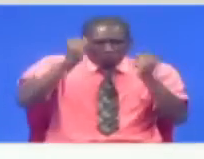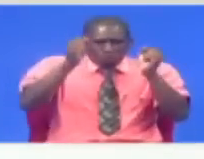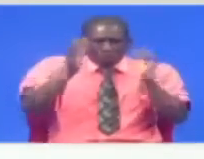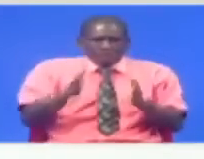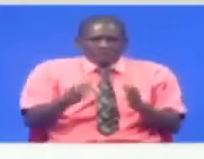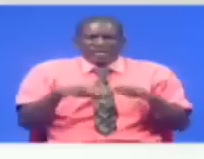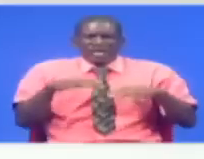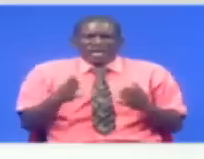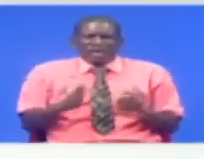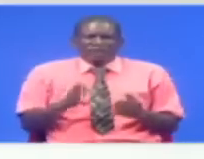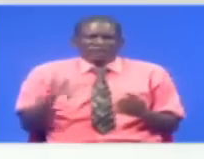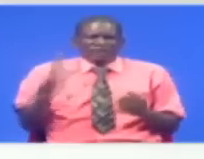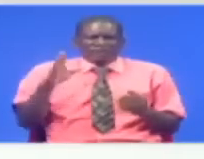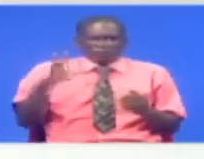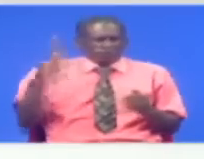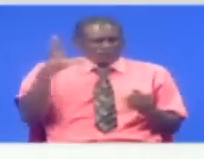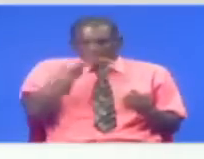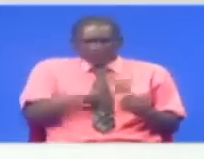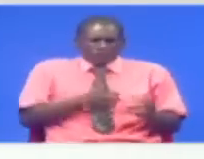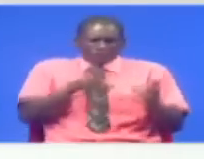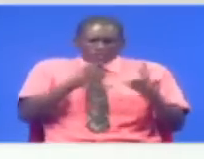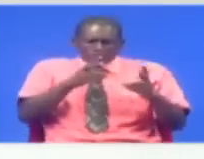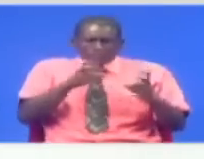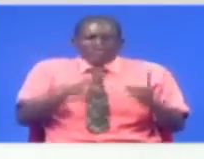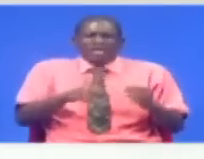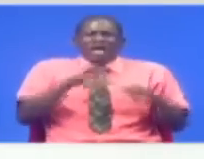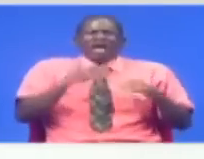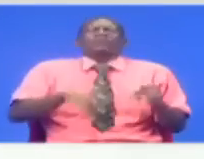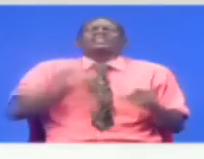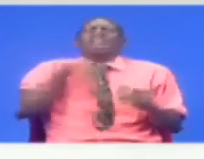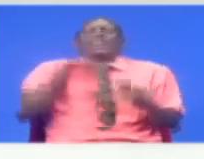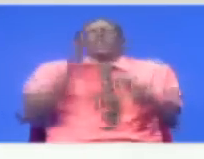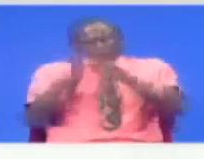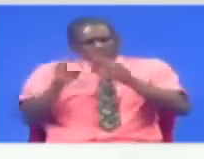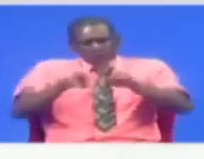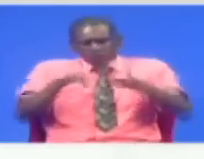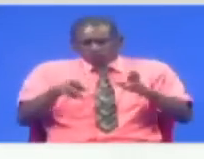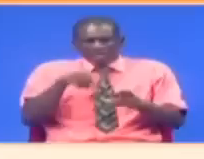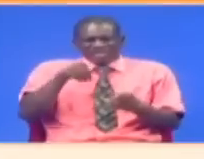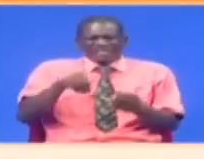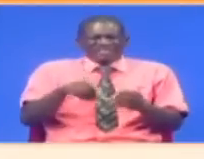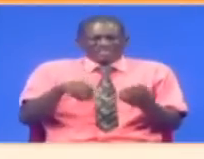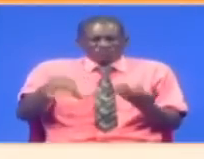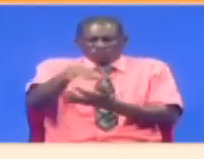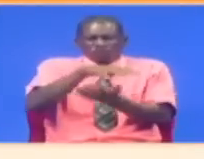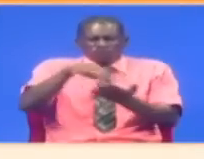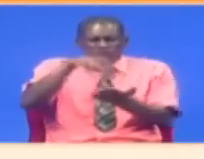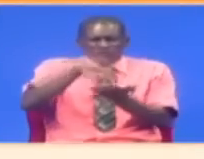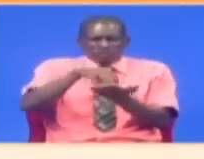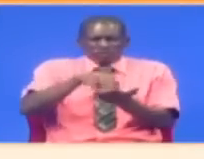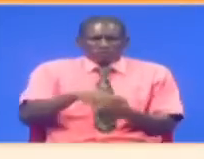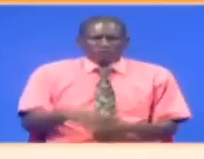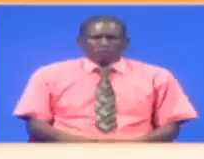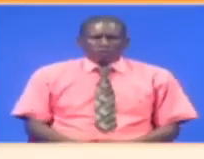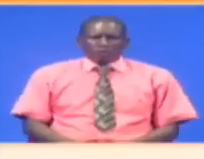dodged bullets in combat missions, died in his bedroom under such mysterious circumstances.